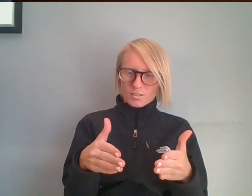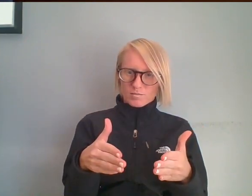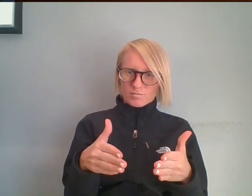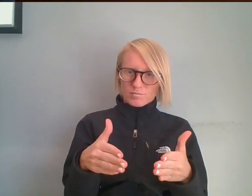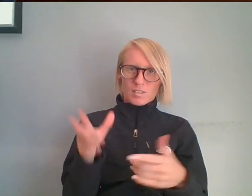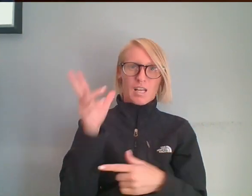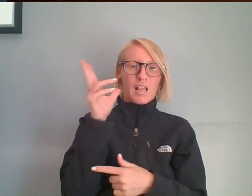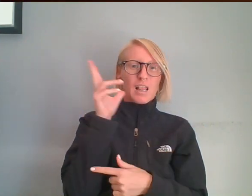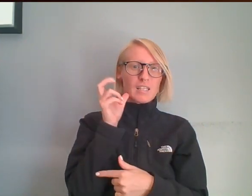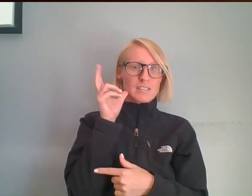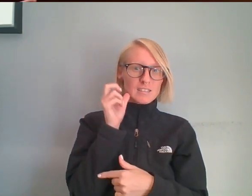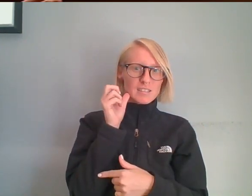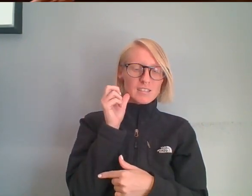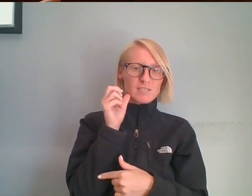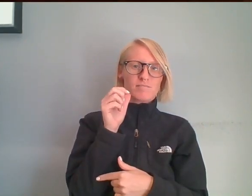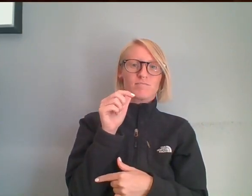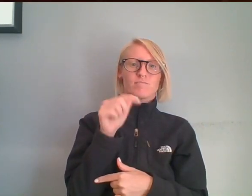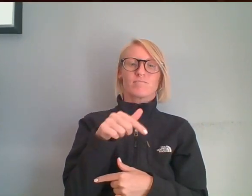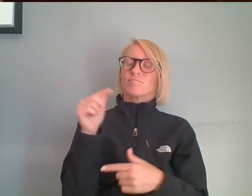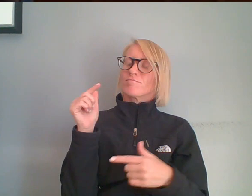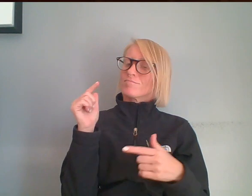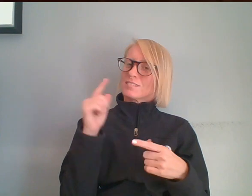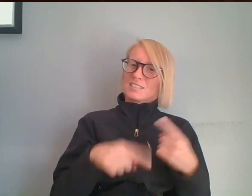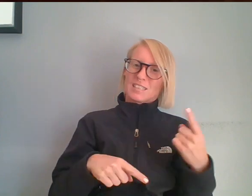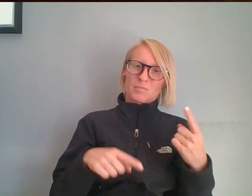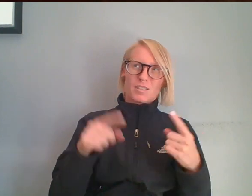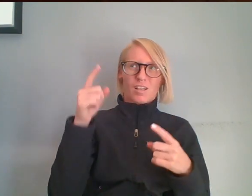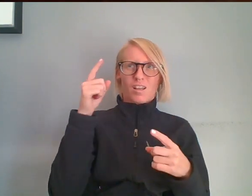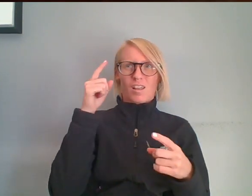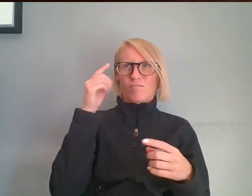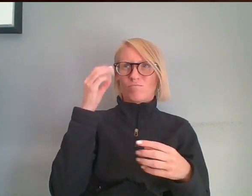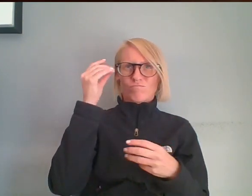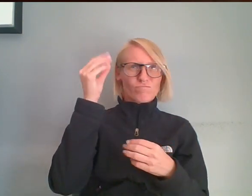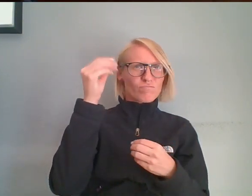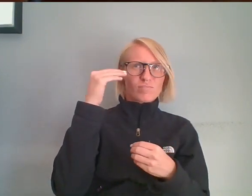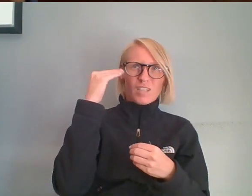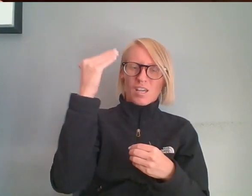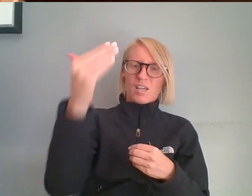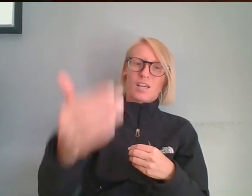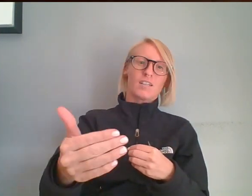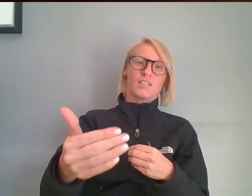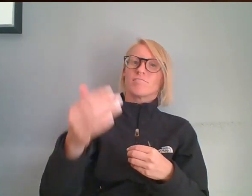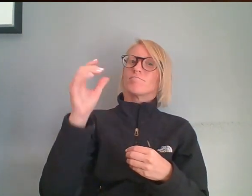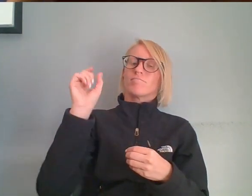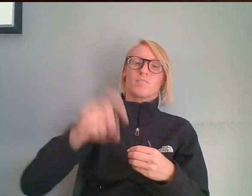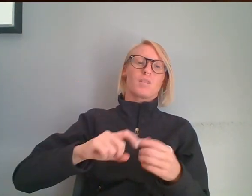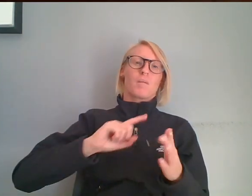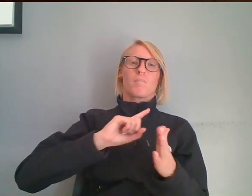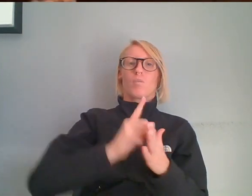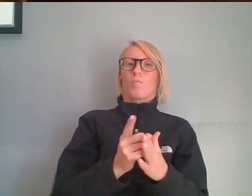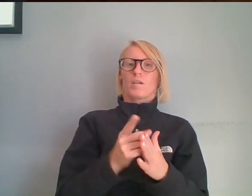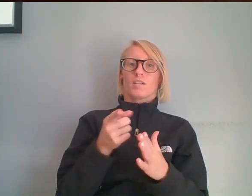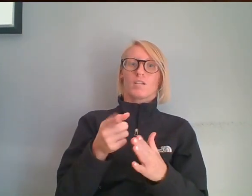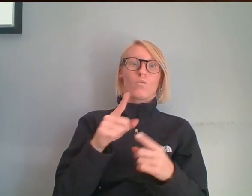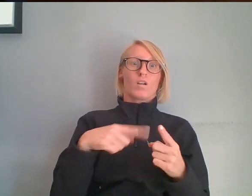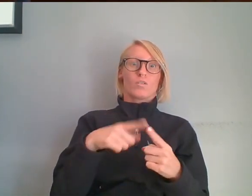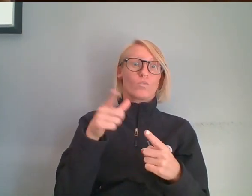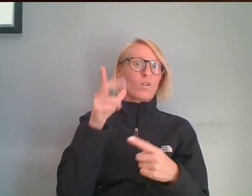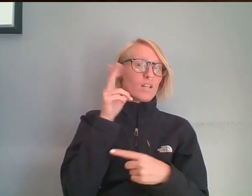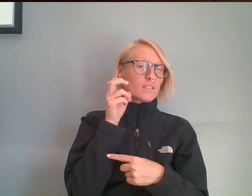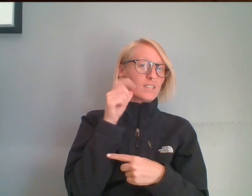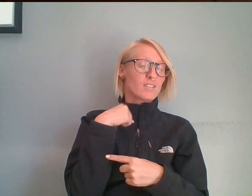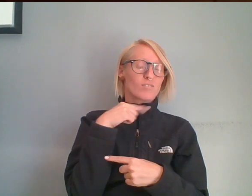and listen. And you can't be thinking ahead. You have to be in the moment. When you listen and